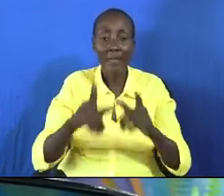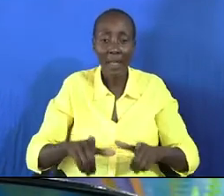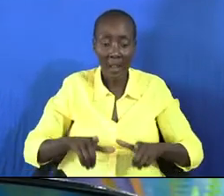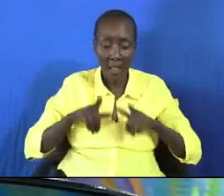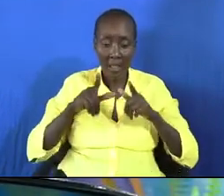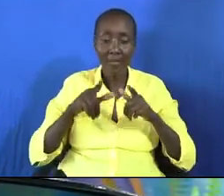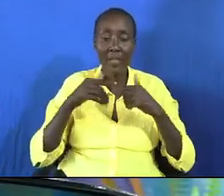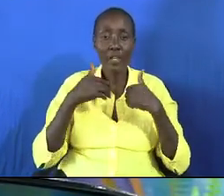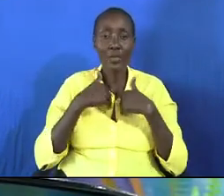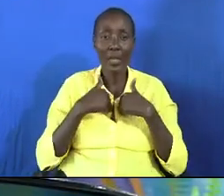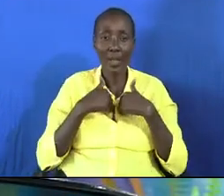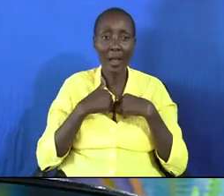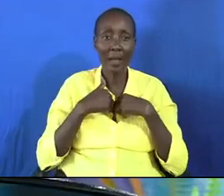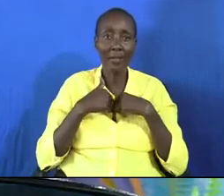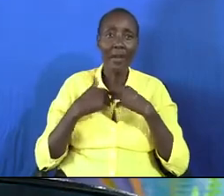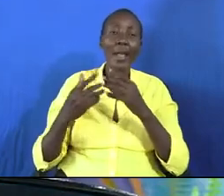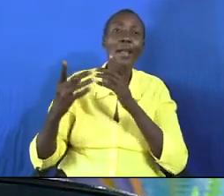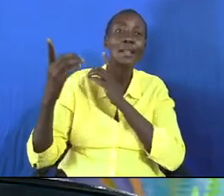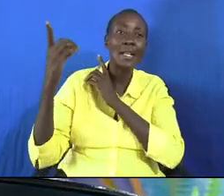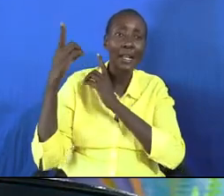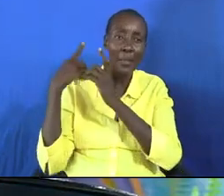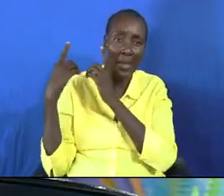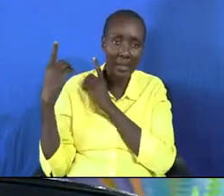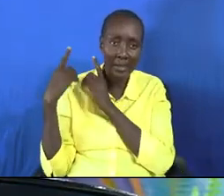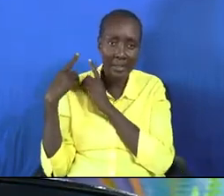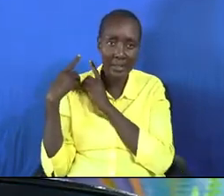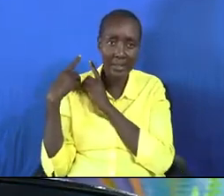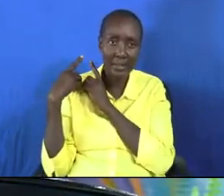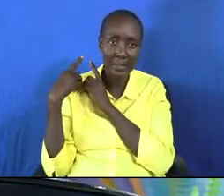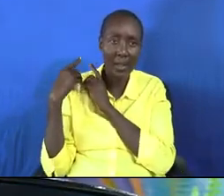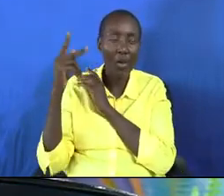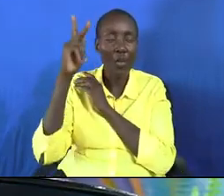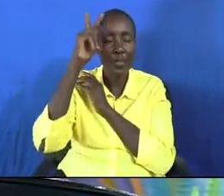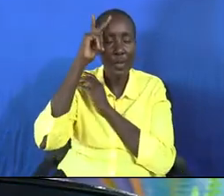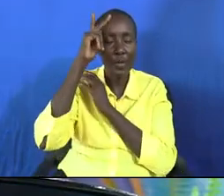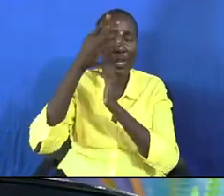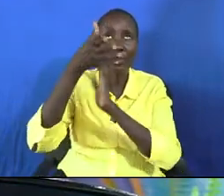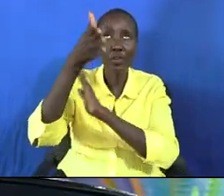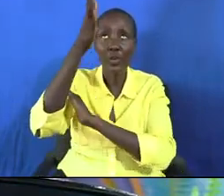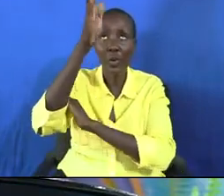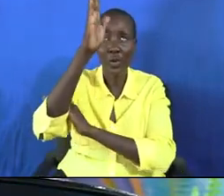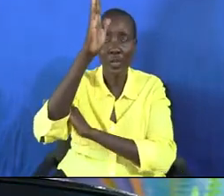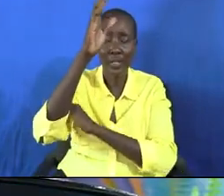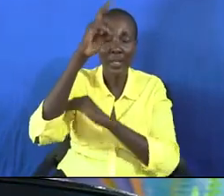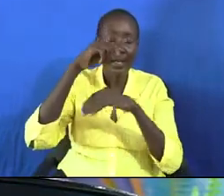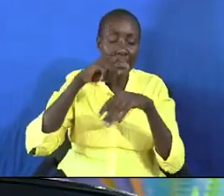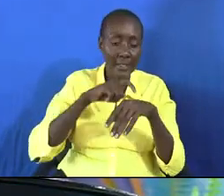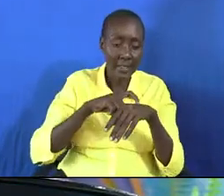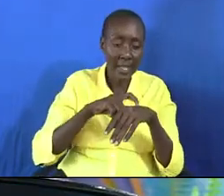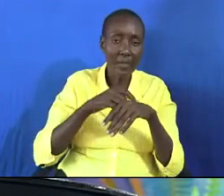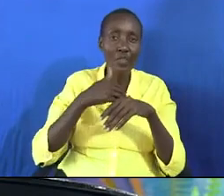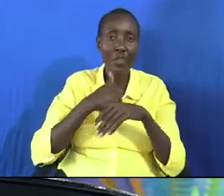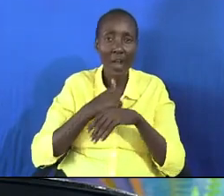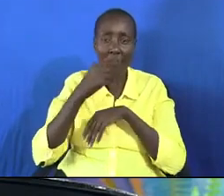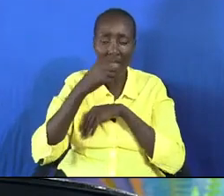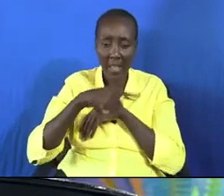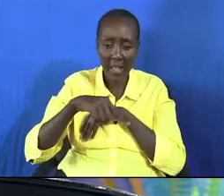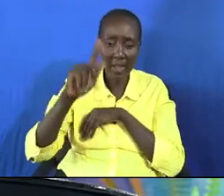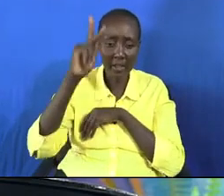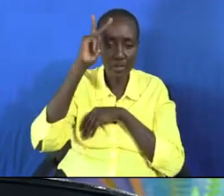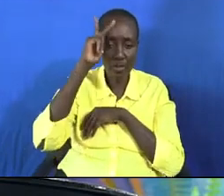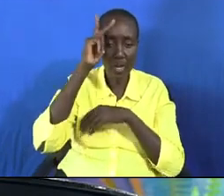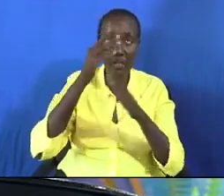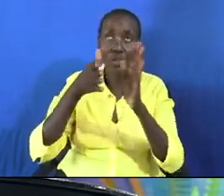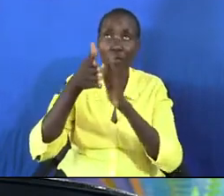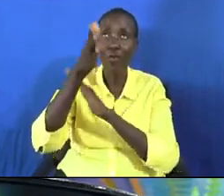we are living depends very much on the knowledge of God. When you have the right knowledge of